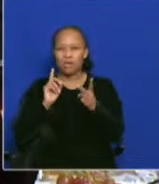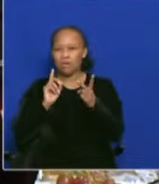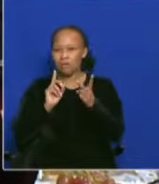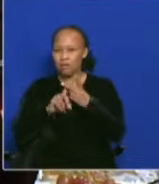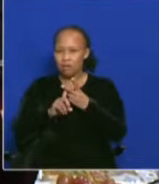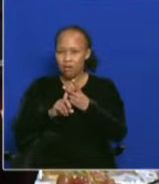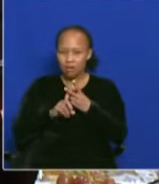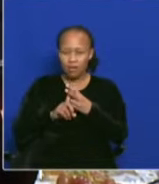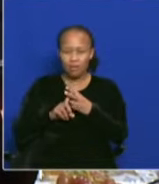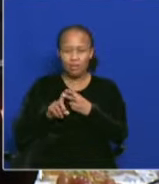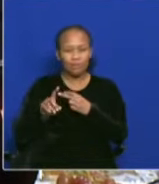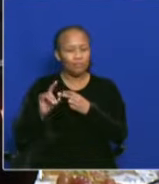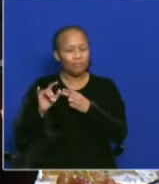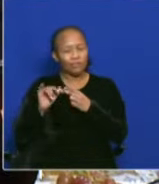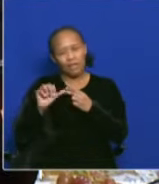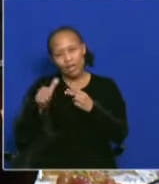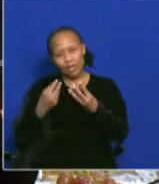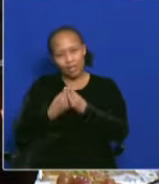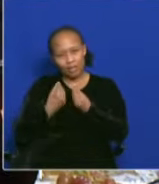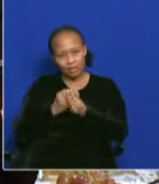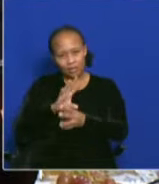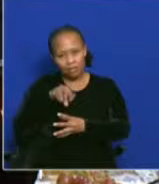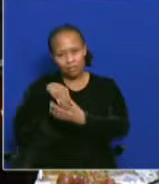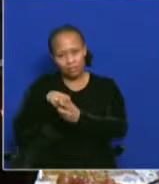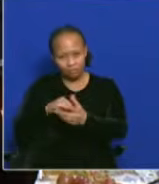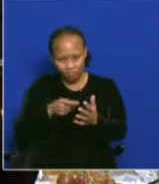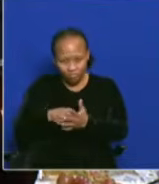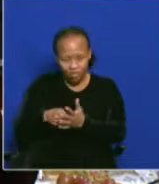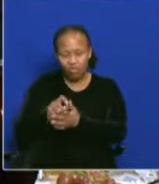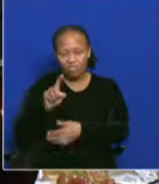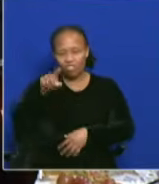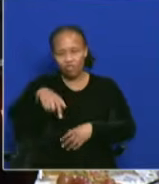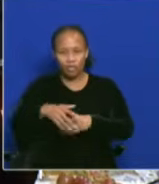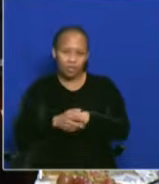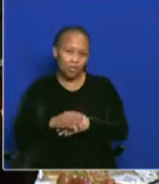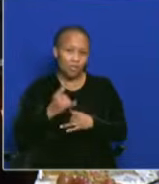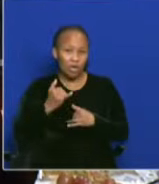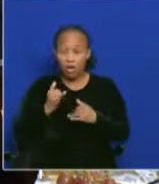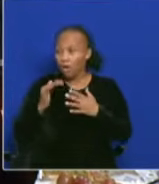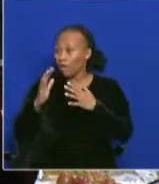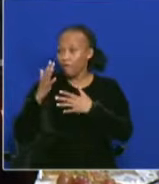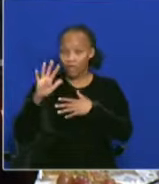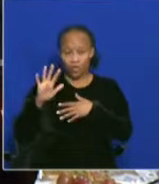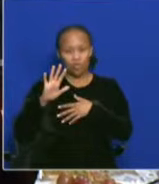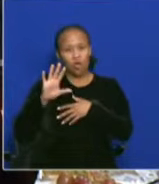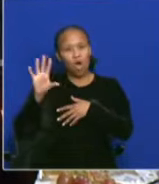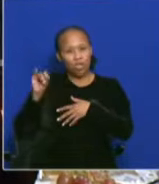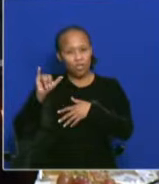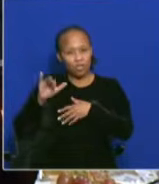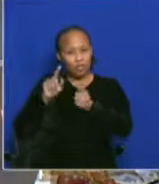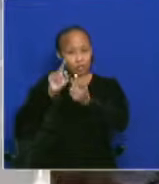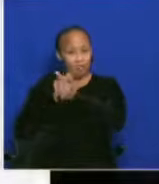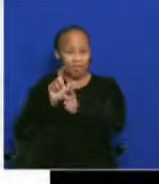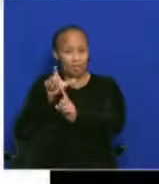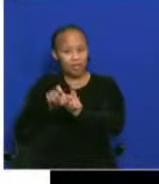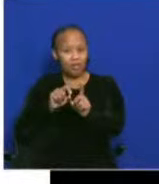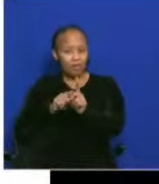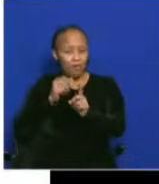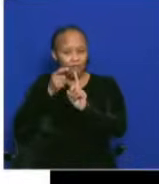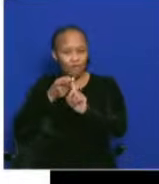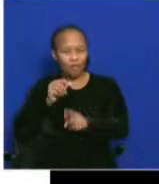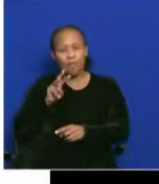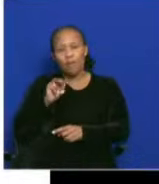Sayed says, what time is pilot seeing the guys from MTN? General Khan says, I'm going to ask him, and Mr. Sayed